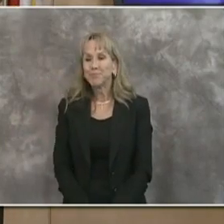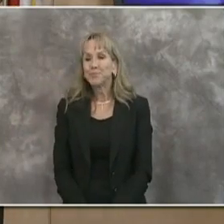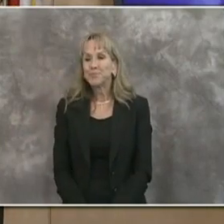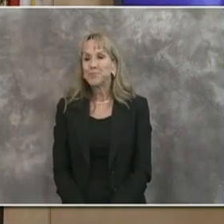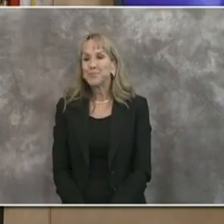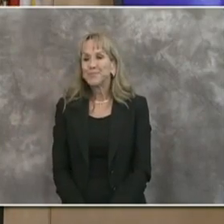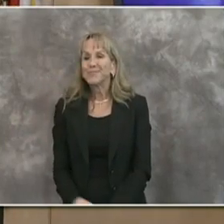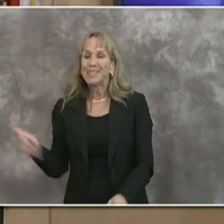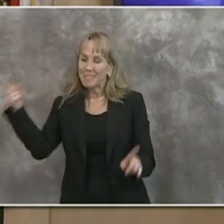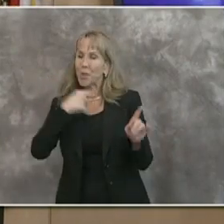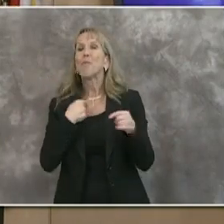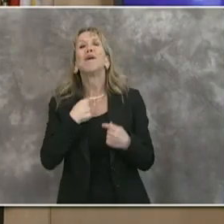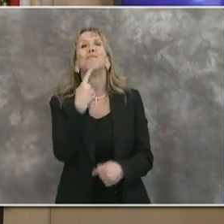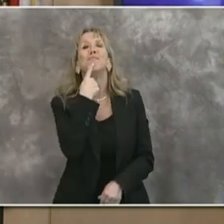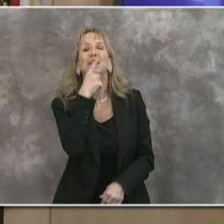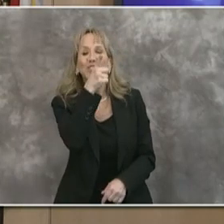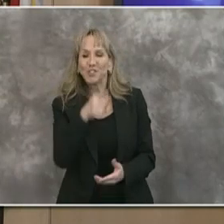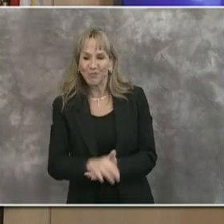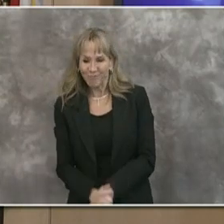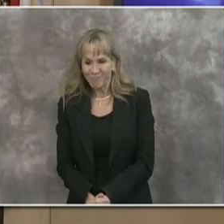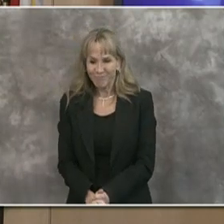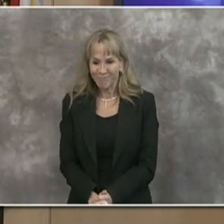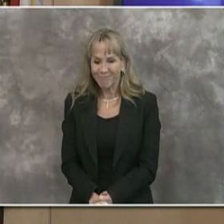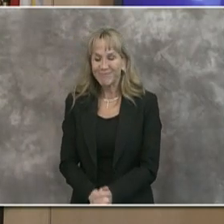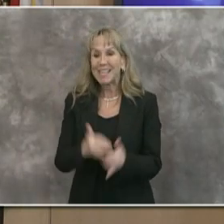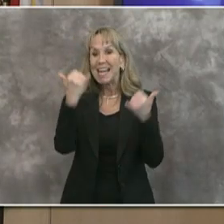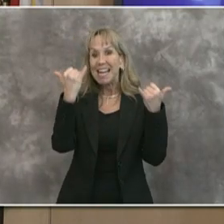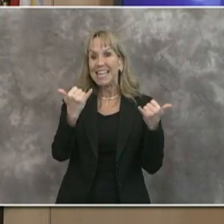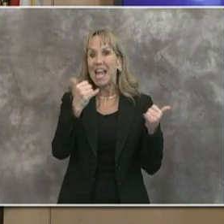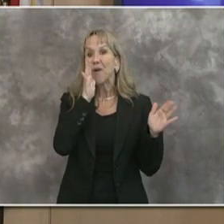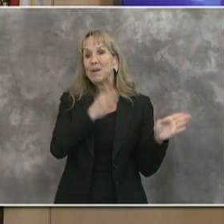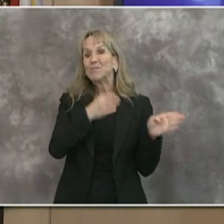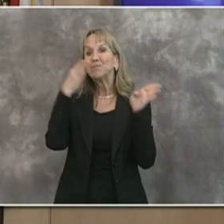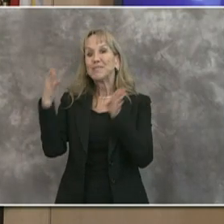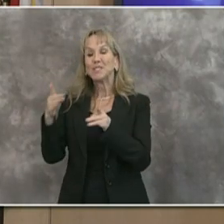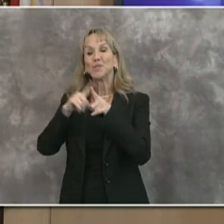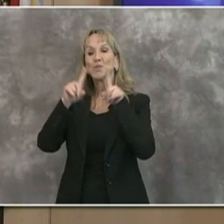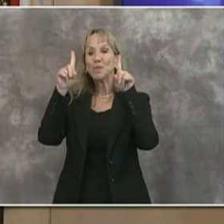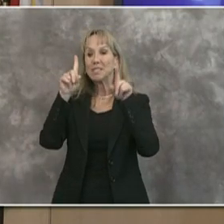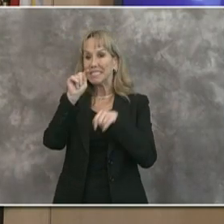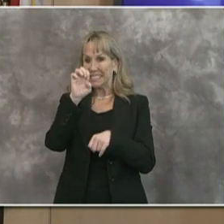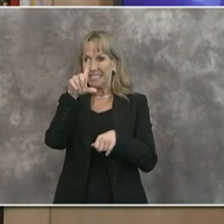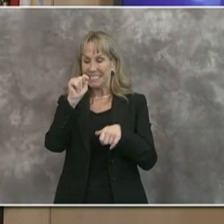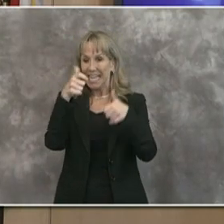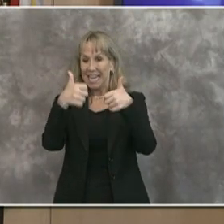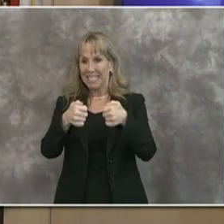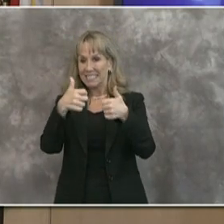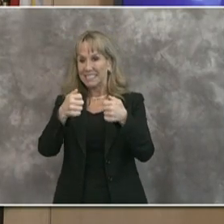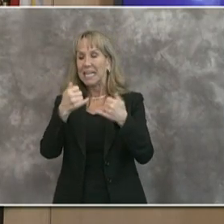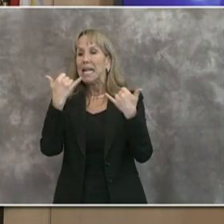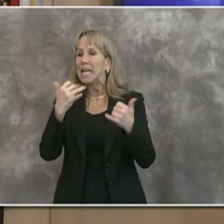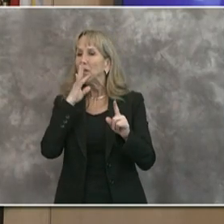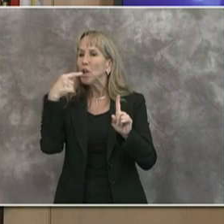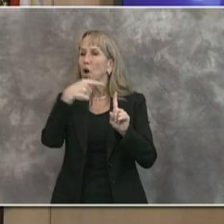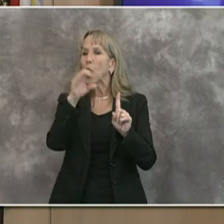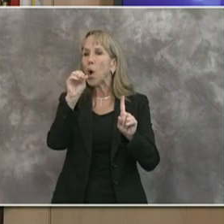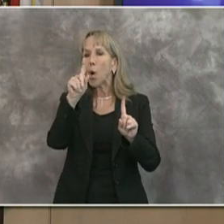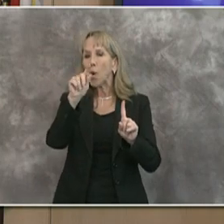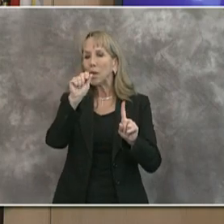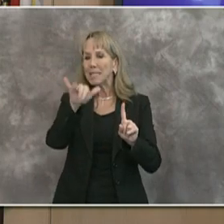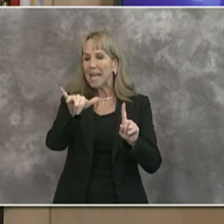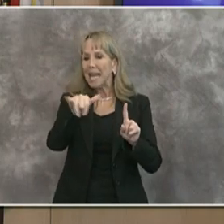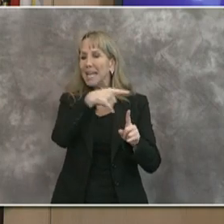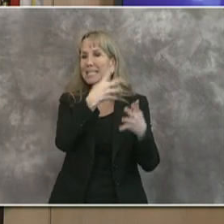We missed you. We'll now go to the texted questions, and I think the first one is dealing with the Otay Mesa Detention Center, so